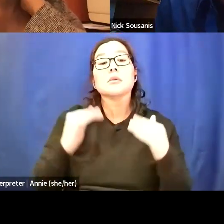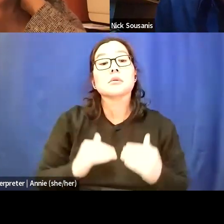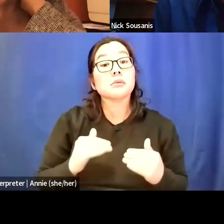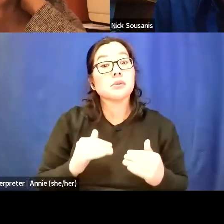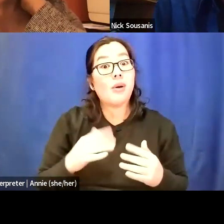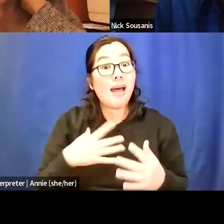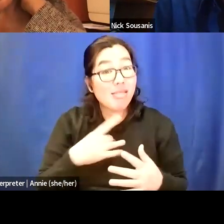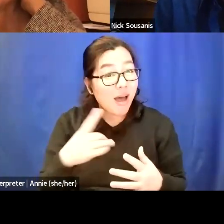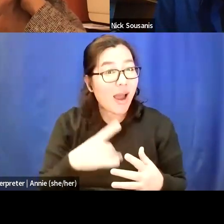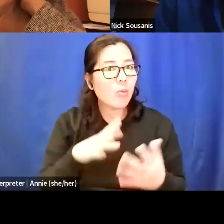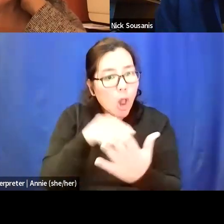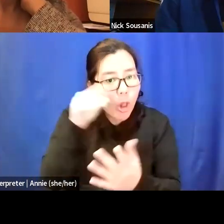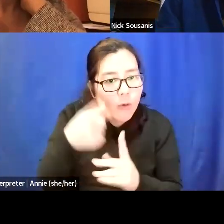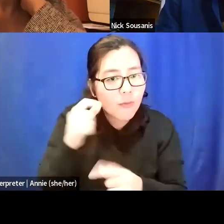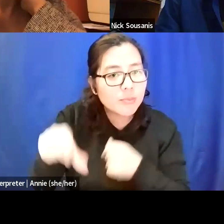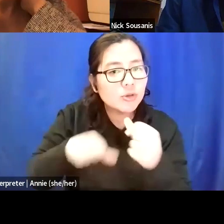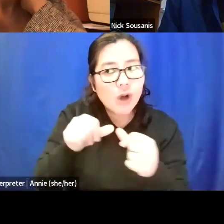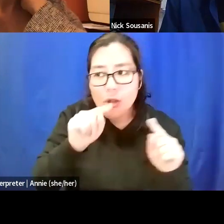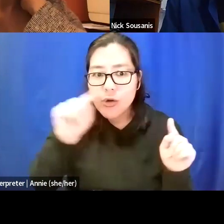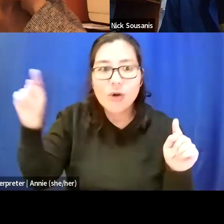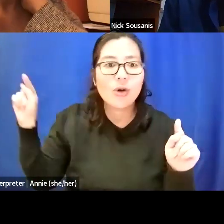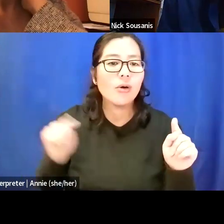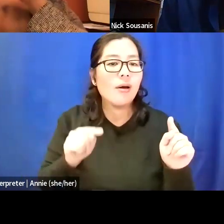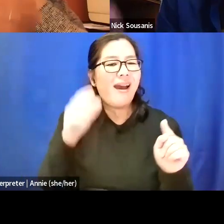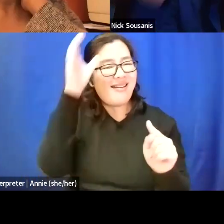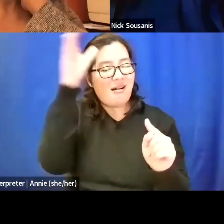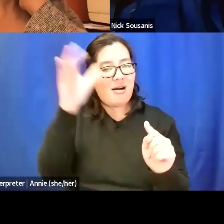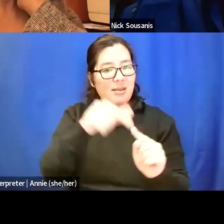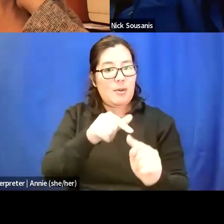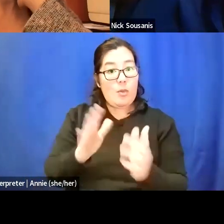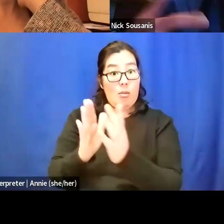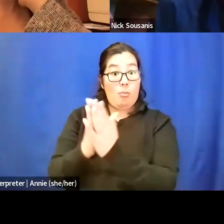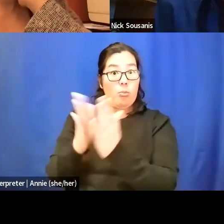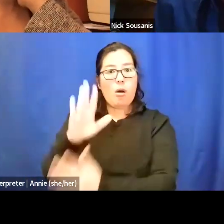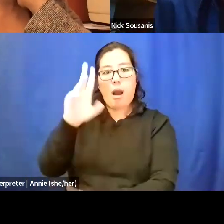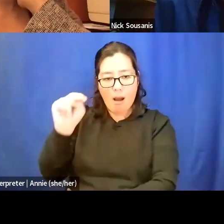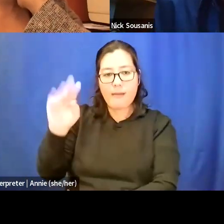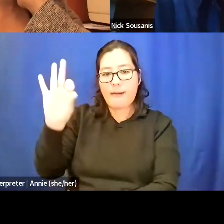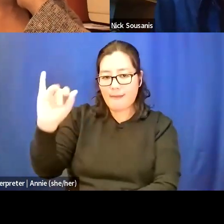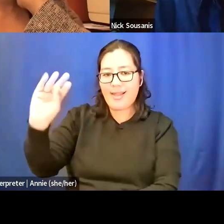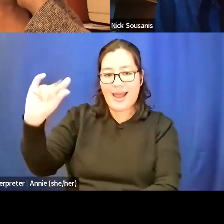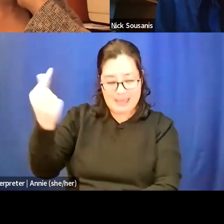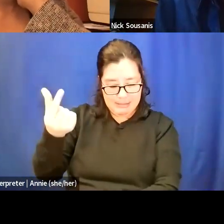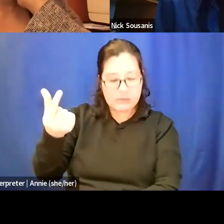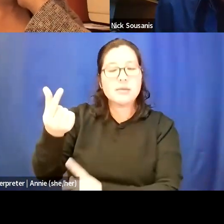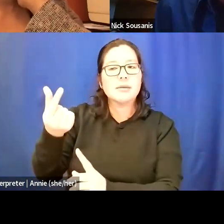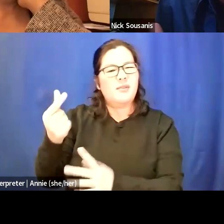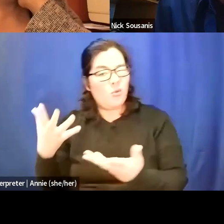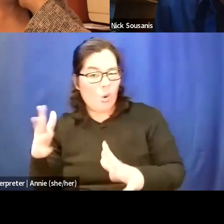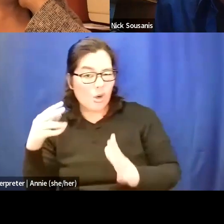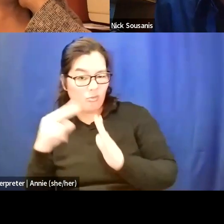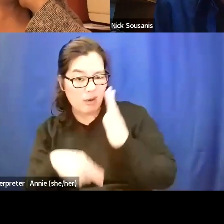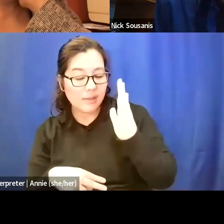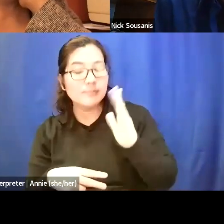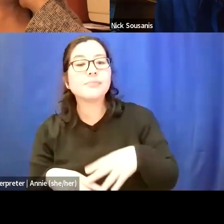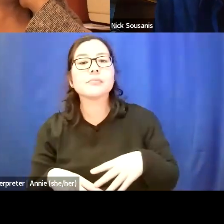this way to learn from each other, and also like the very concept of unflattening, which those of you who've seen it will know. It's all about coming at